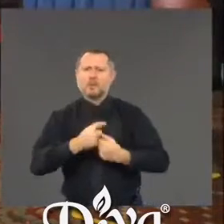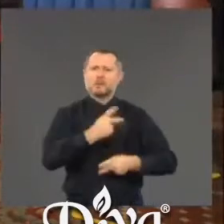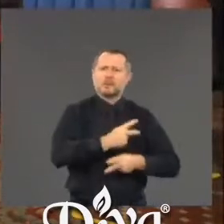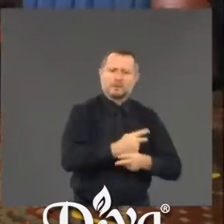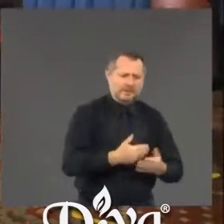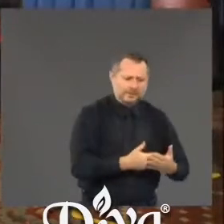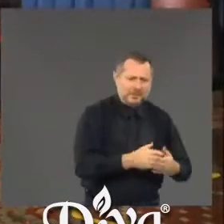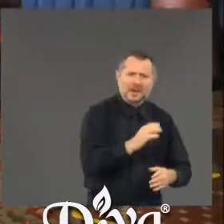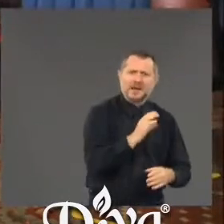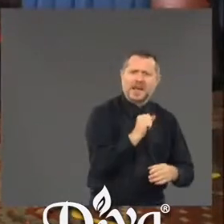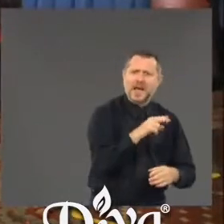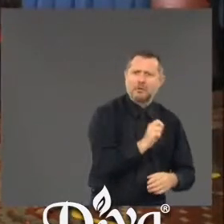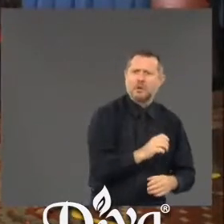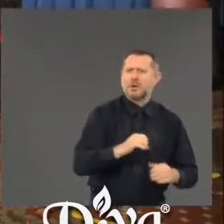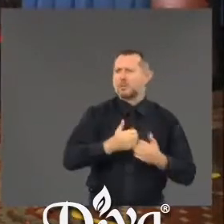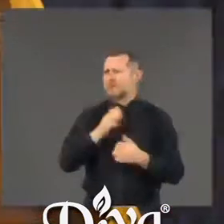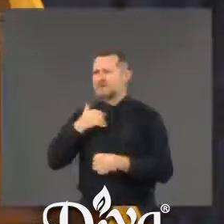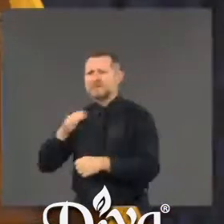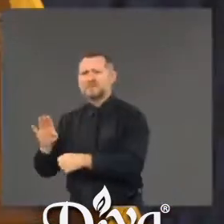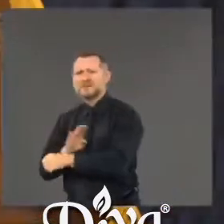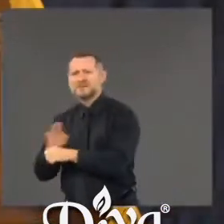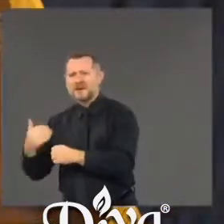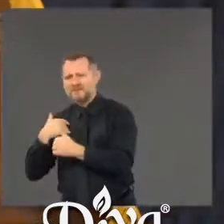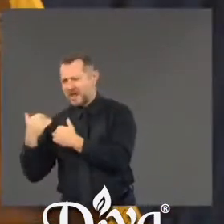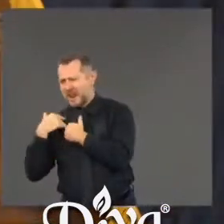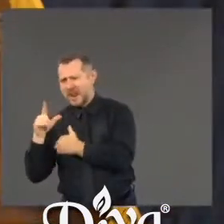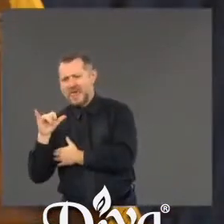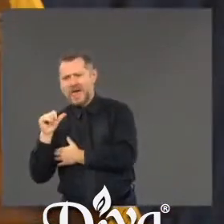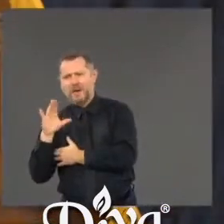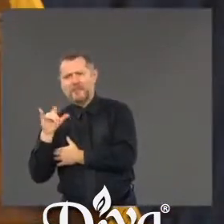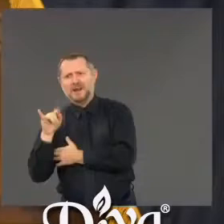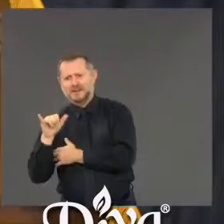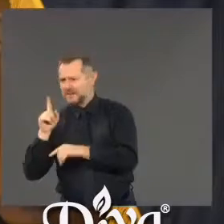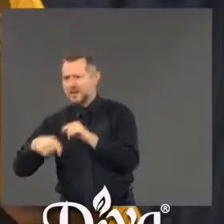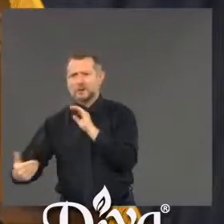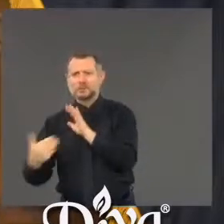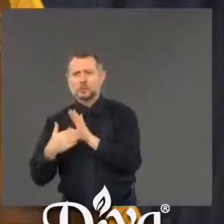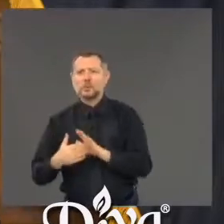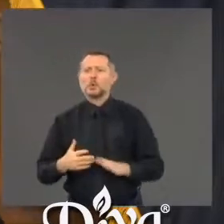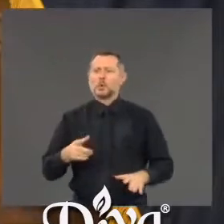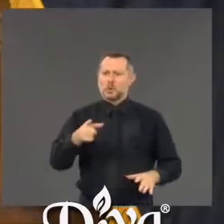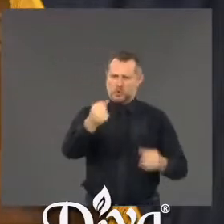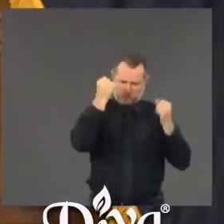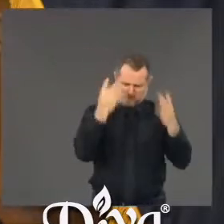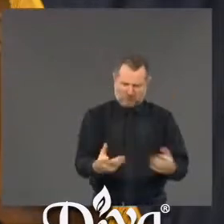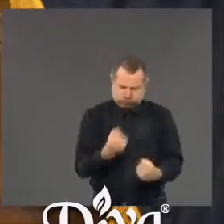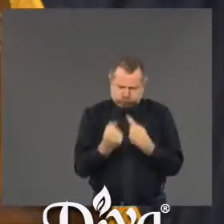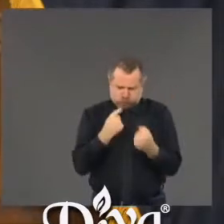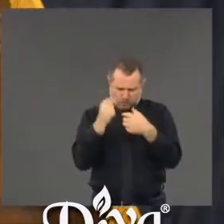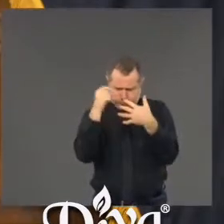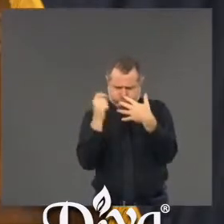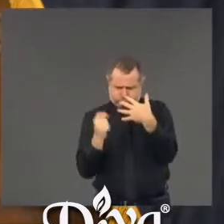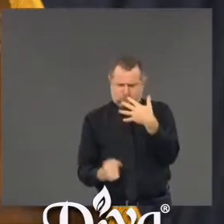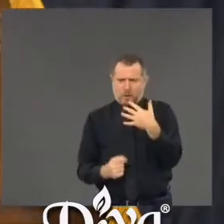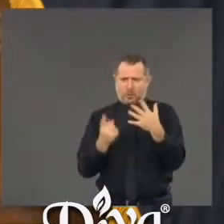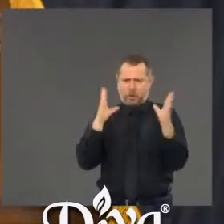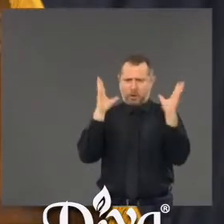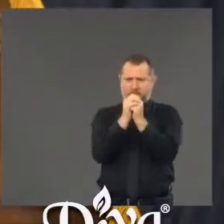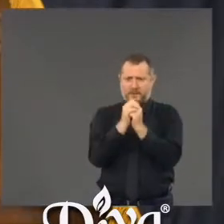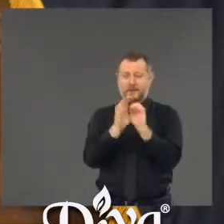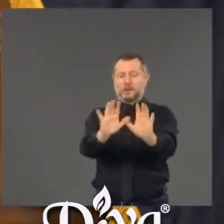liability? Well, there's a lot in there. The local governments, we have a phased reopening plan, and then local